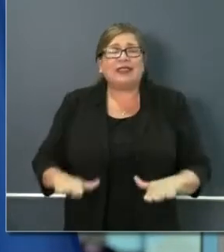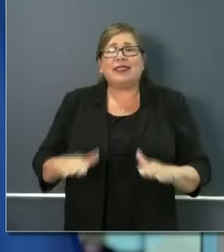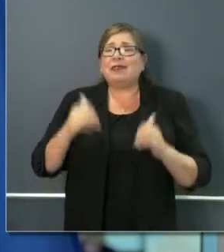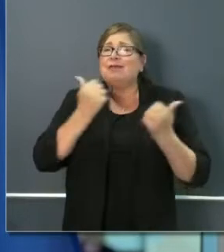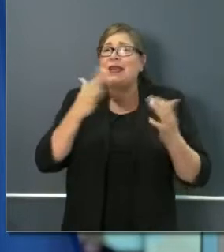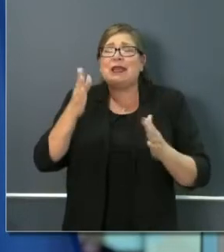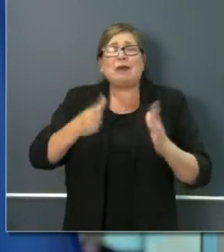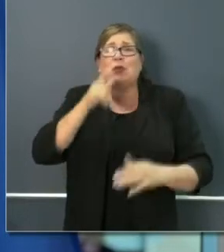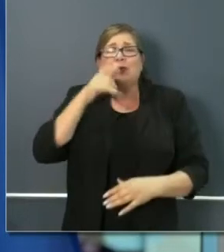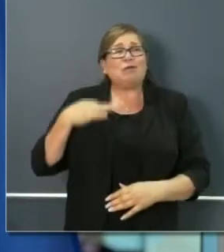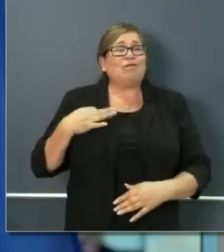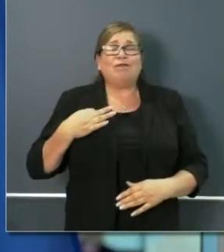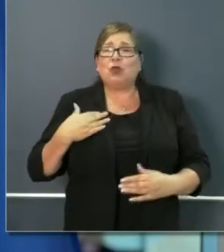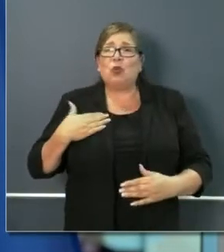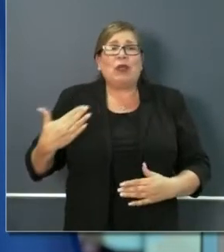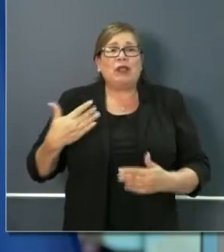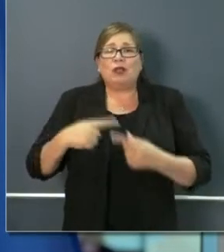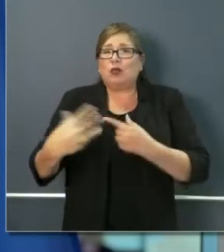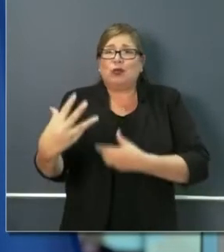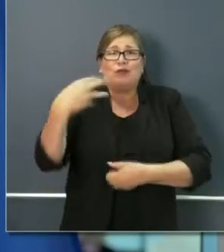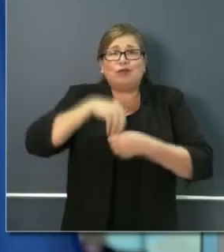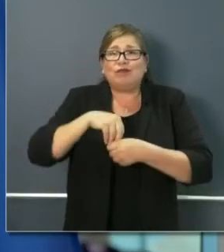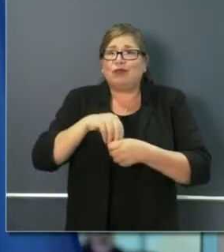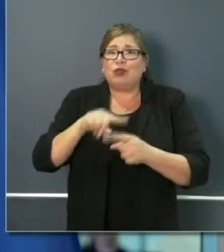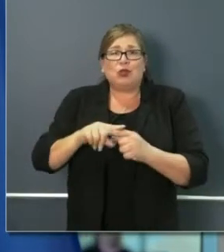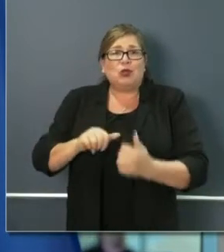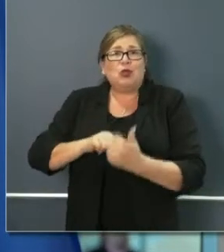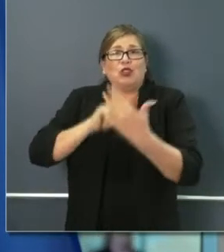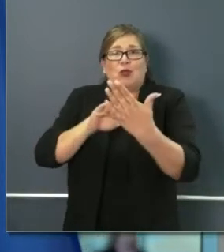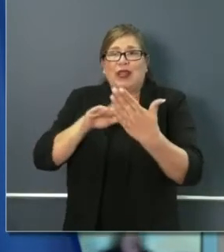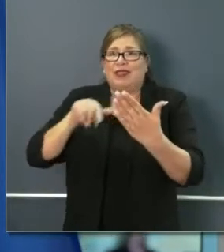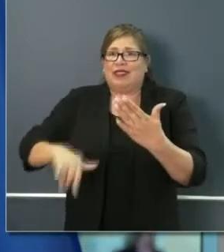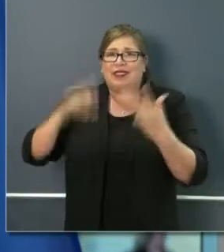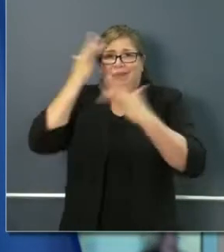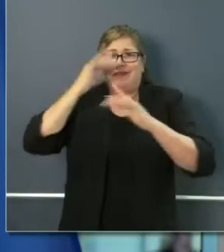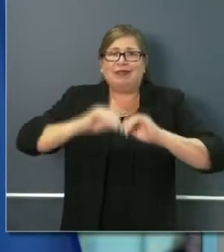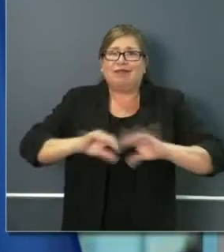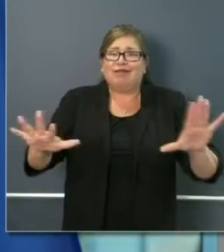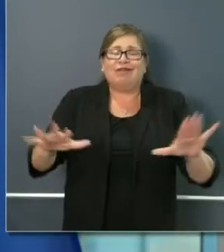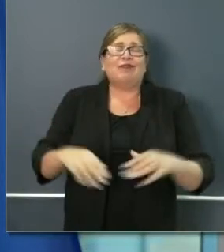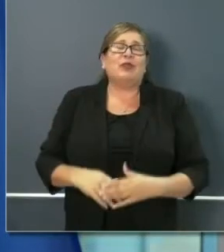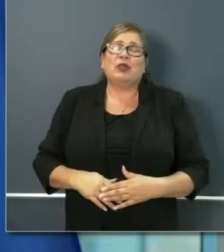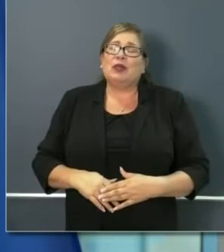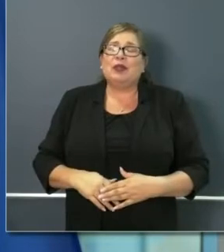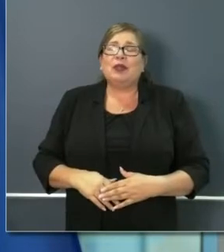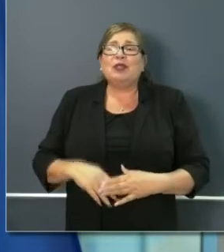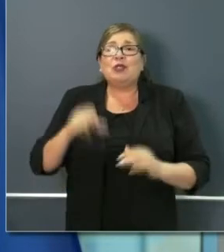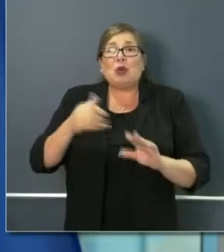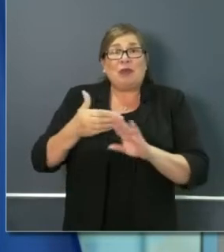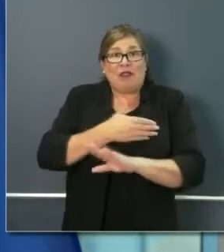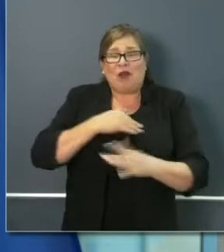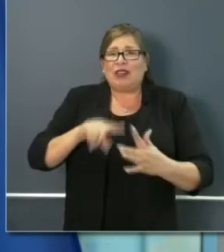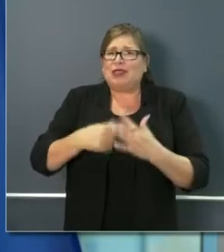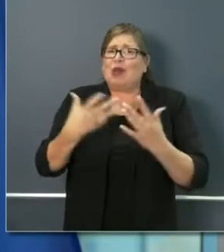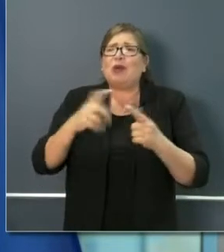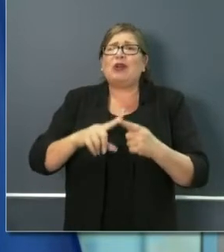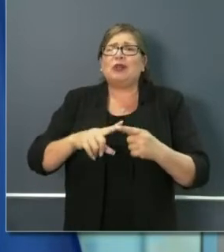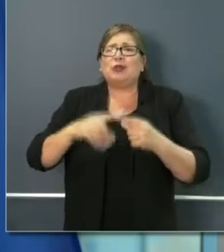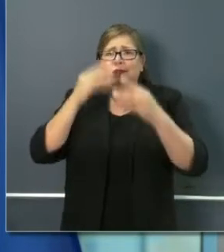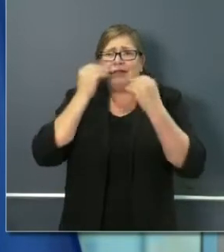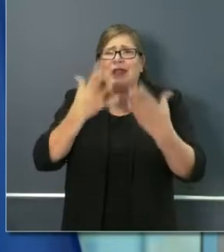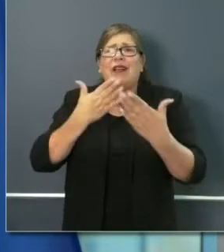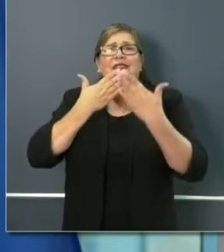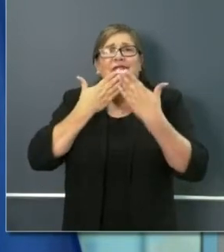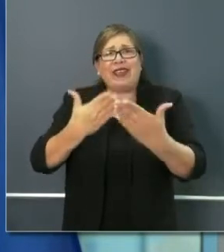stepped up and are willing to step in to meet COVID-19 head on. So I want to just begin my comments by thanking